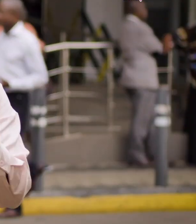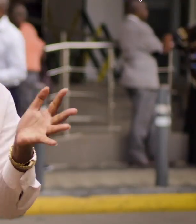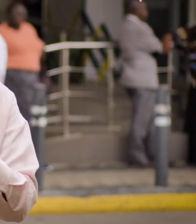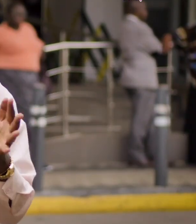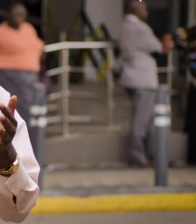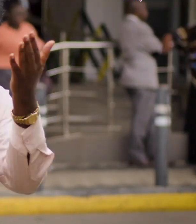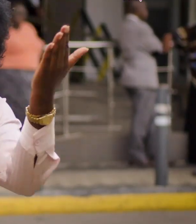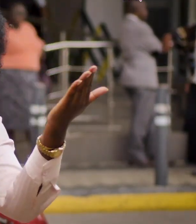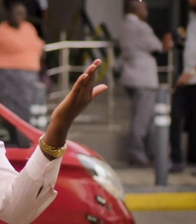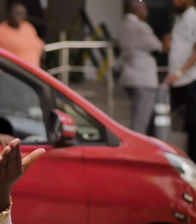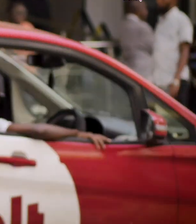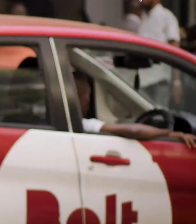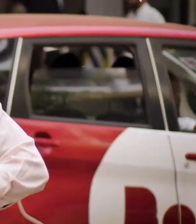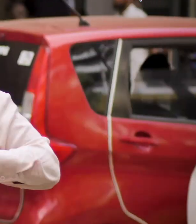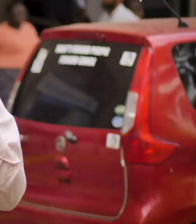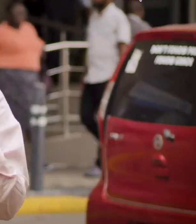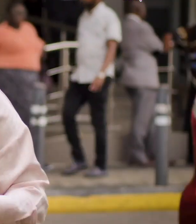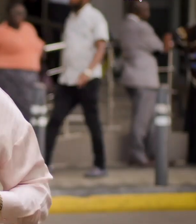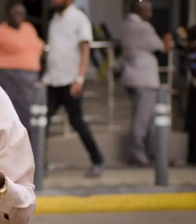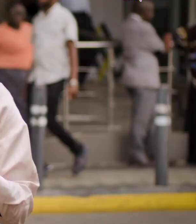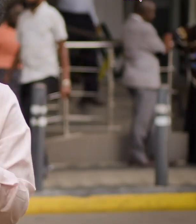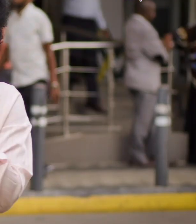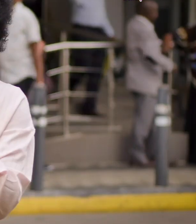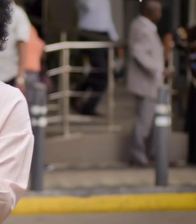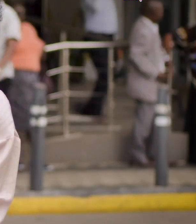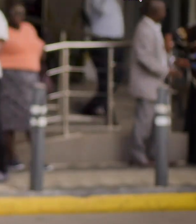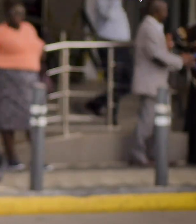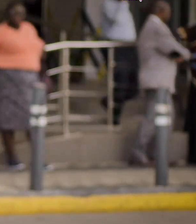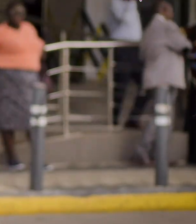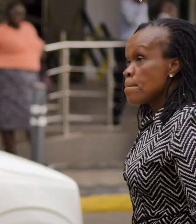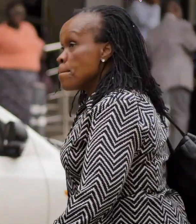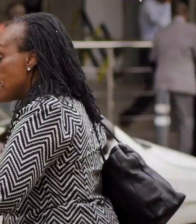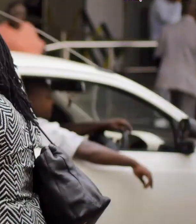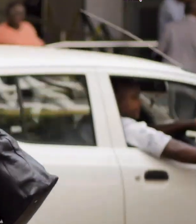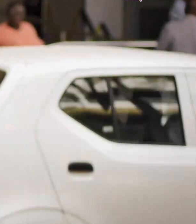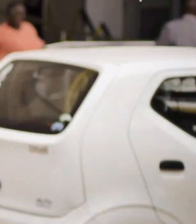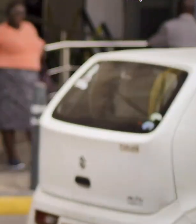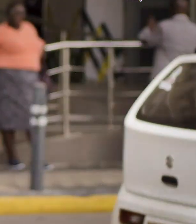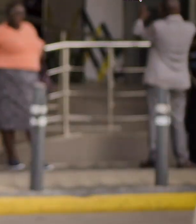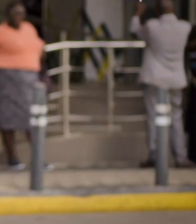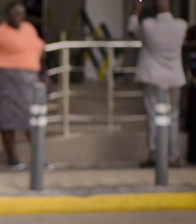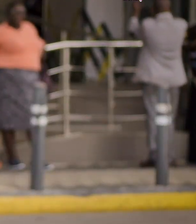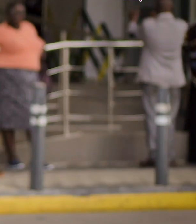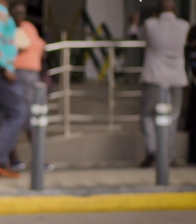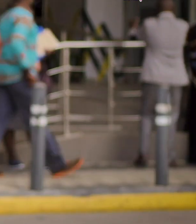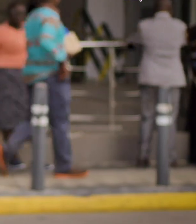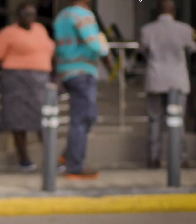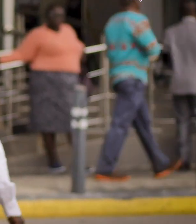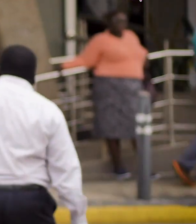an interview with an environmental person by the name Geoffrey Musira. Come and show you